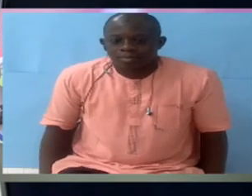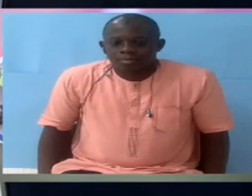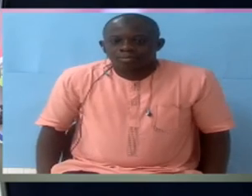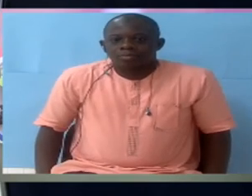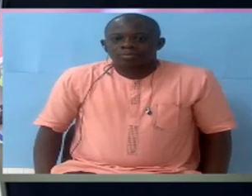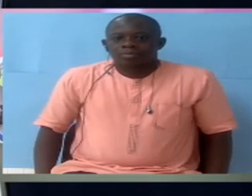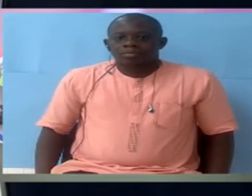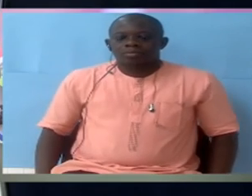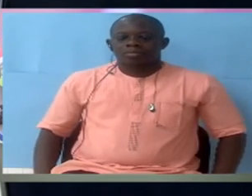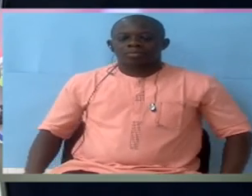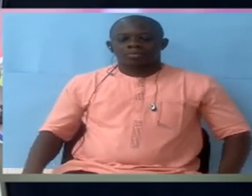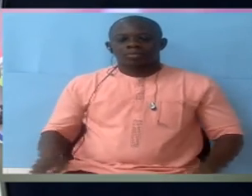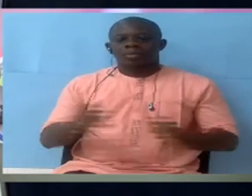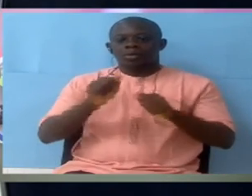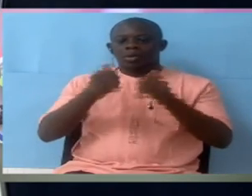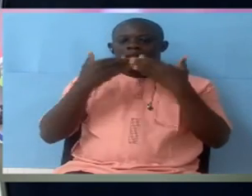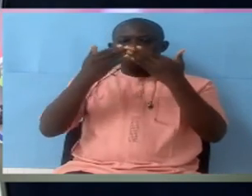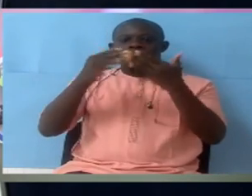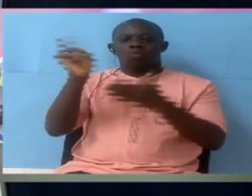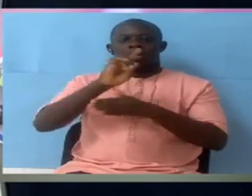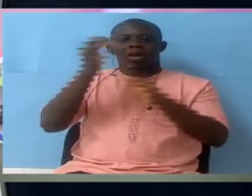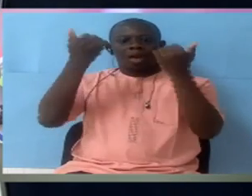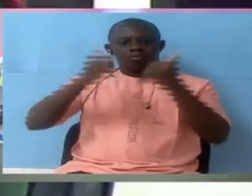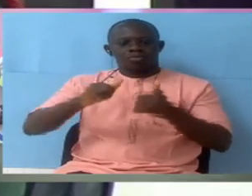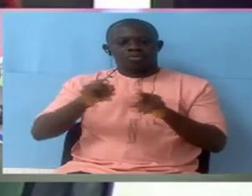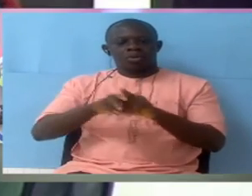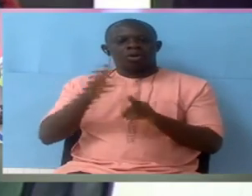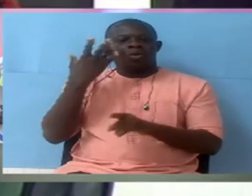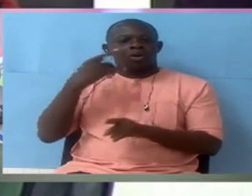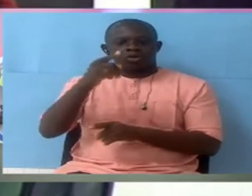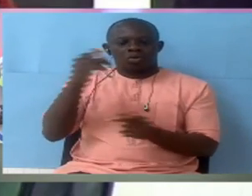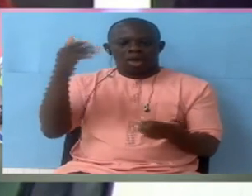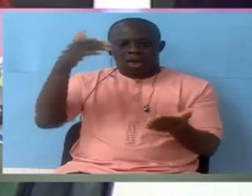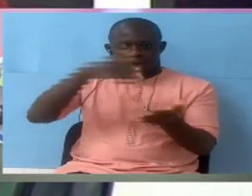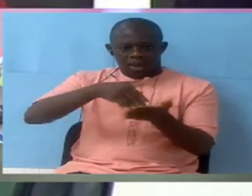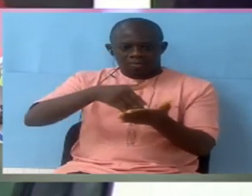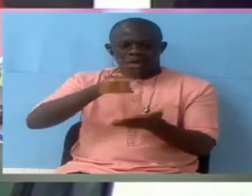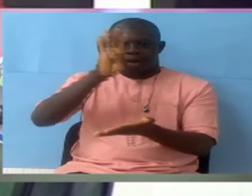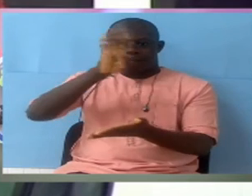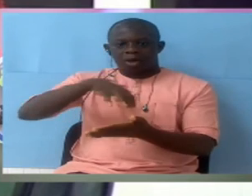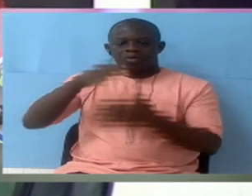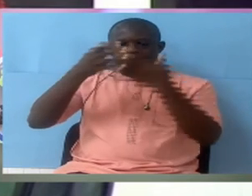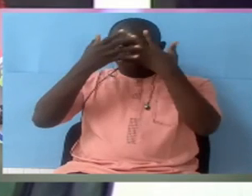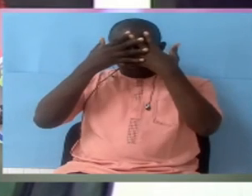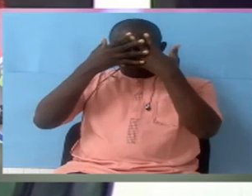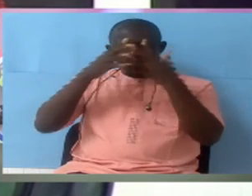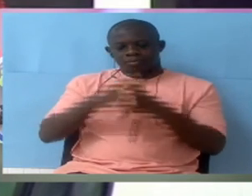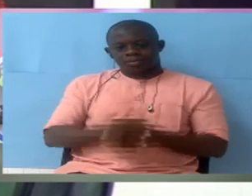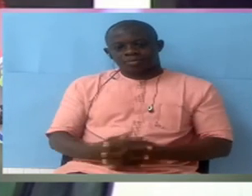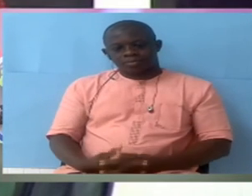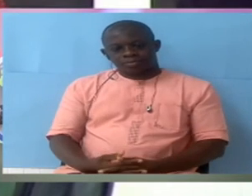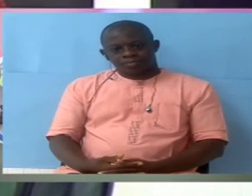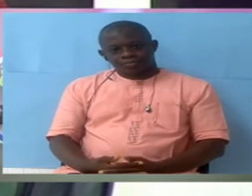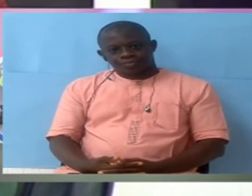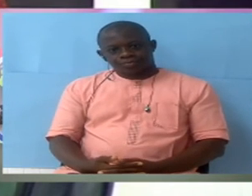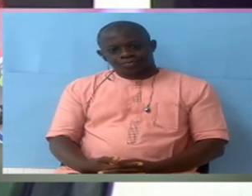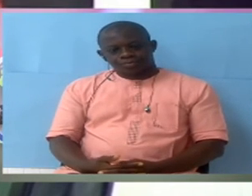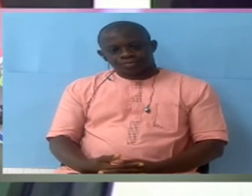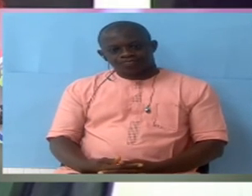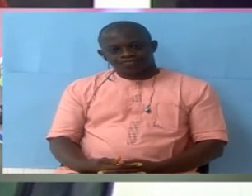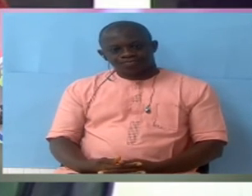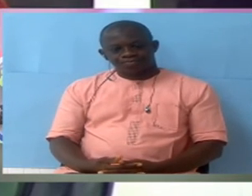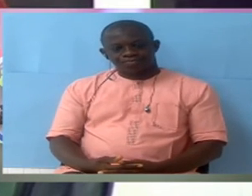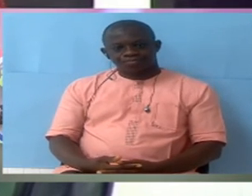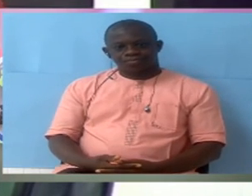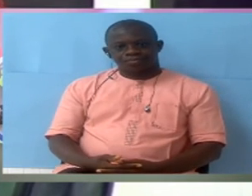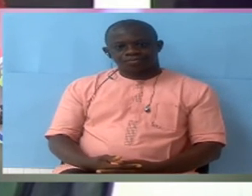Tell us what happened when you arrived at Maltu in that state. Wañu bi ngeen agé Maltu ci anam bobu ni nga mel nonu.